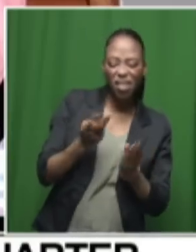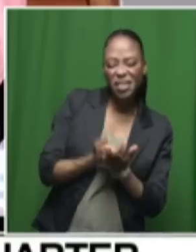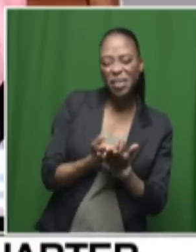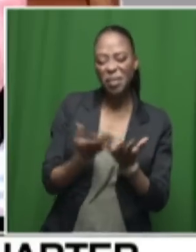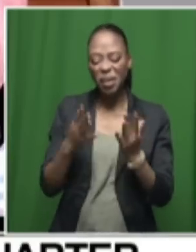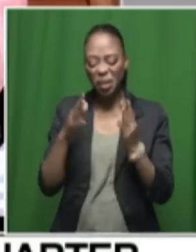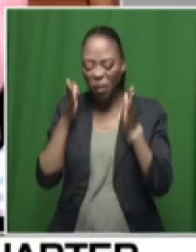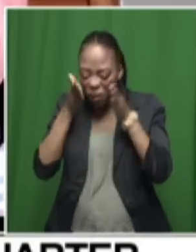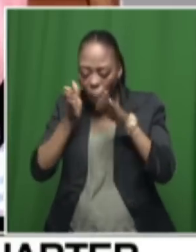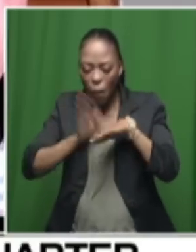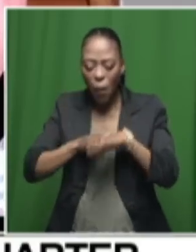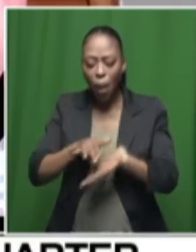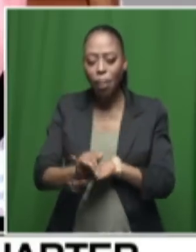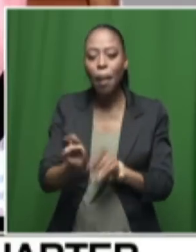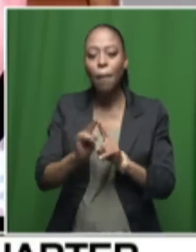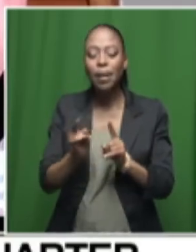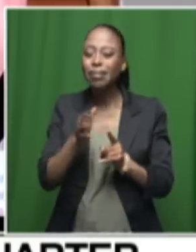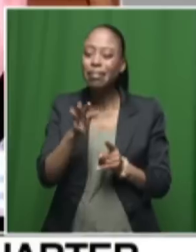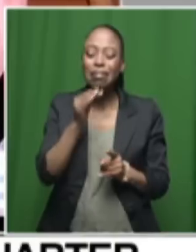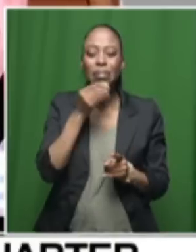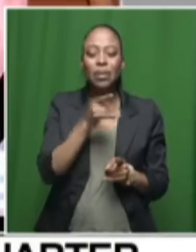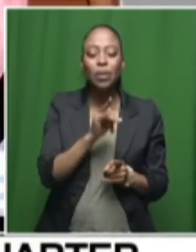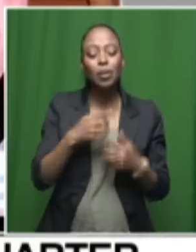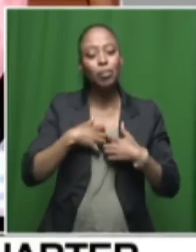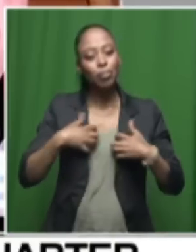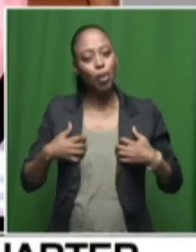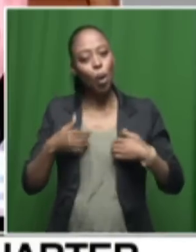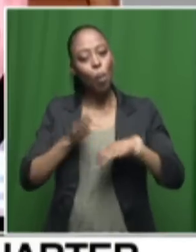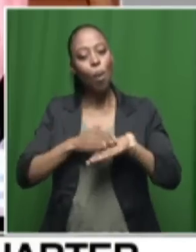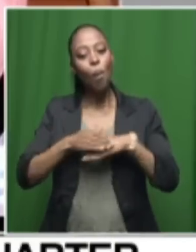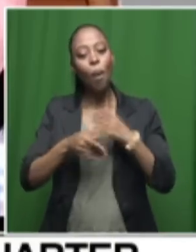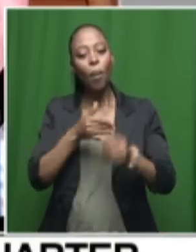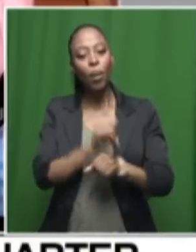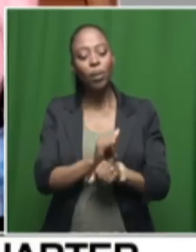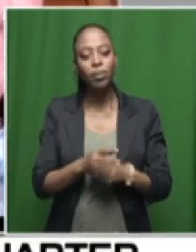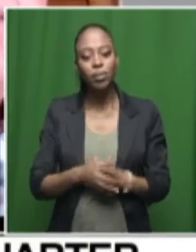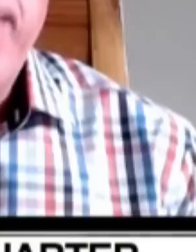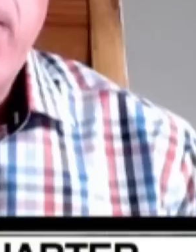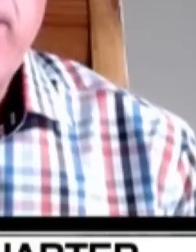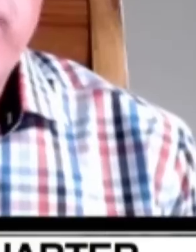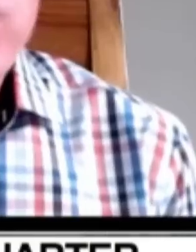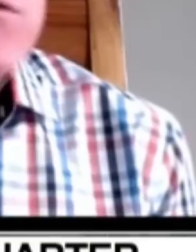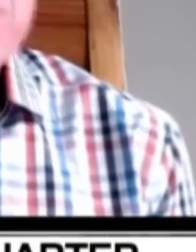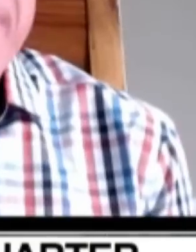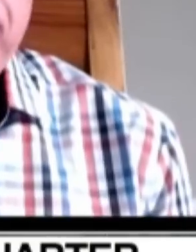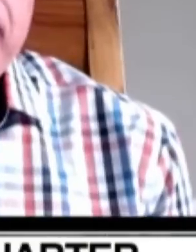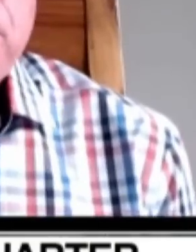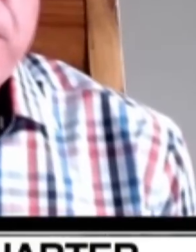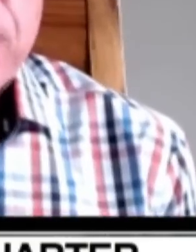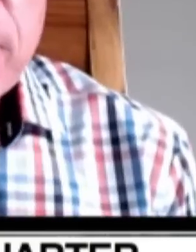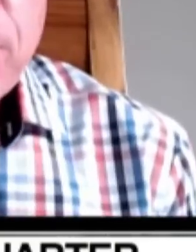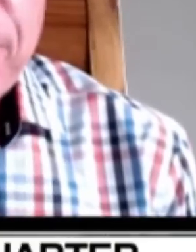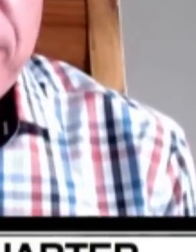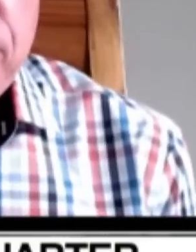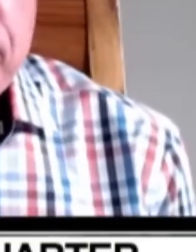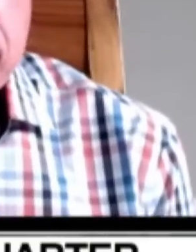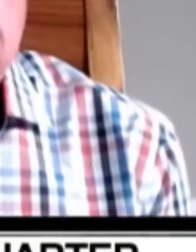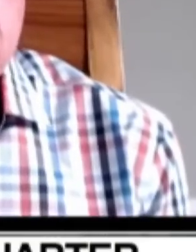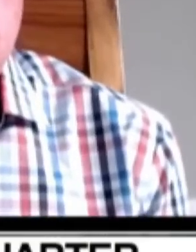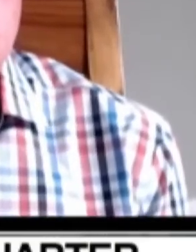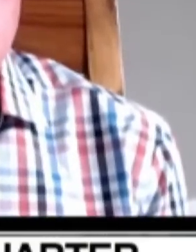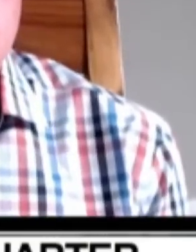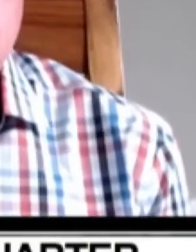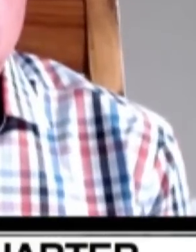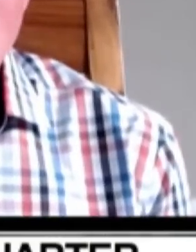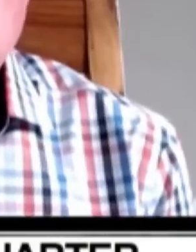too much, but for you, what is the most worrying aspect of what we heard? There are, of course, many things. We've spoken about many of these